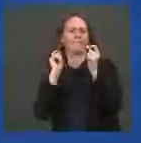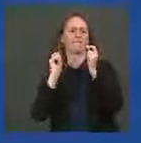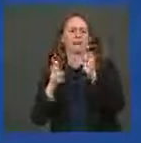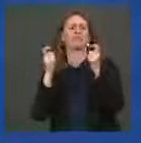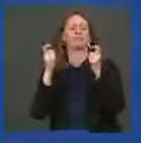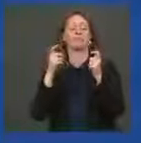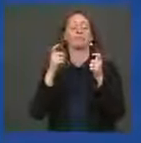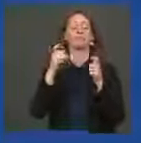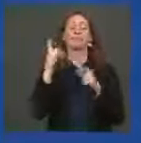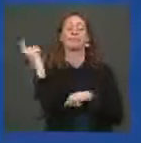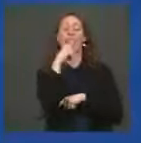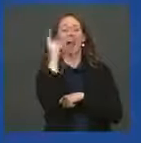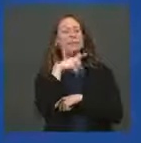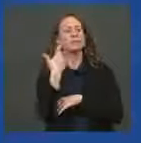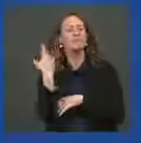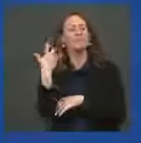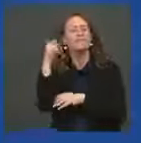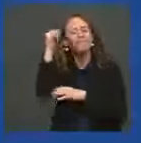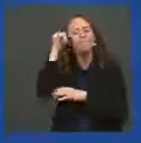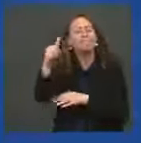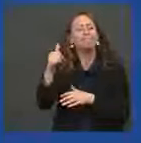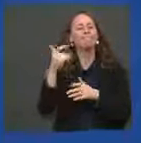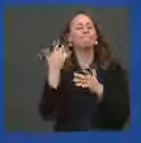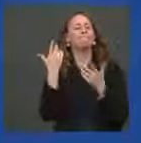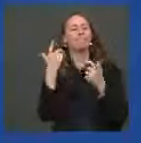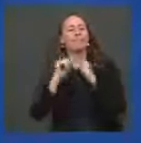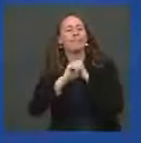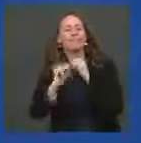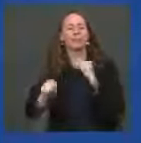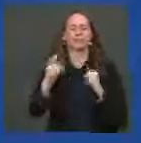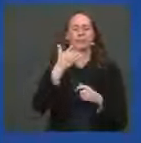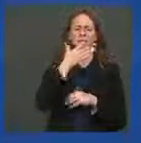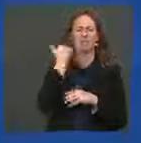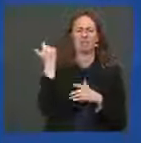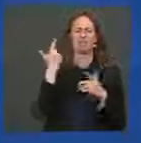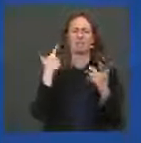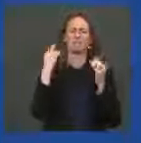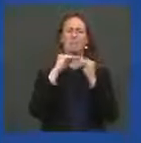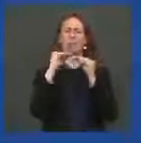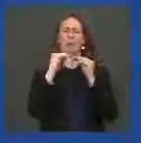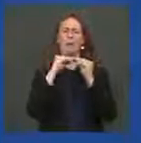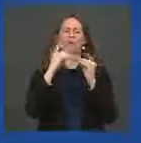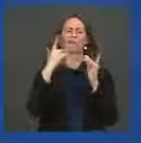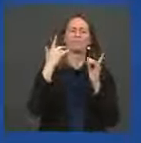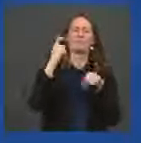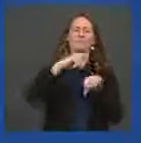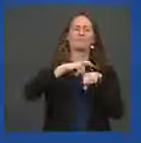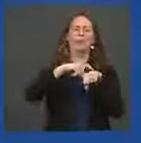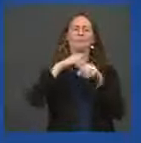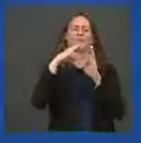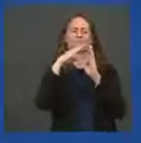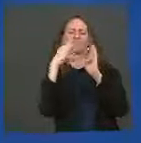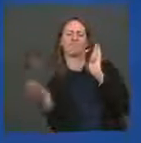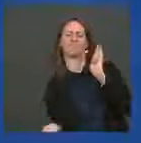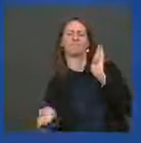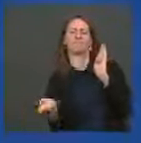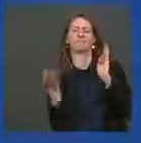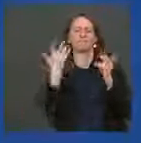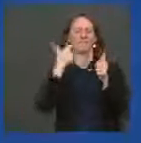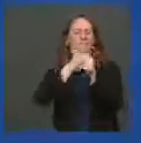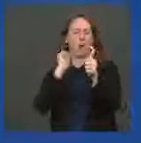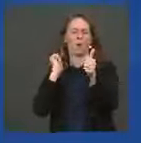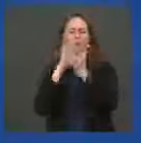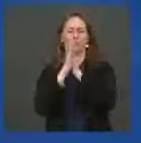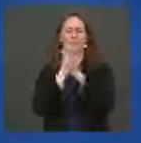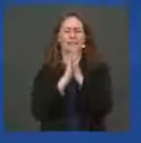number of late-night hours of operation and opening up for less crowded hours when the goods can move faster, today's announcement has the